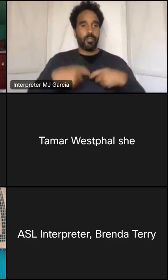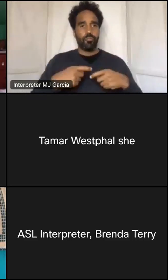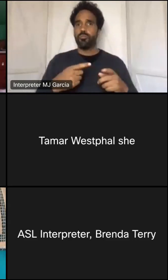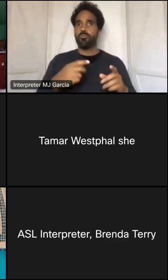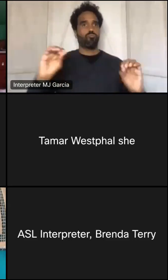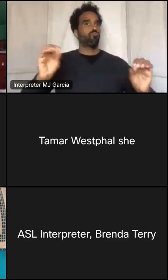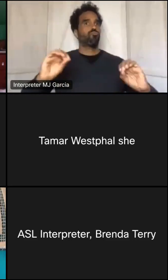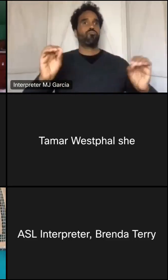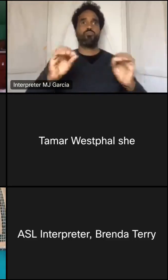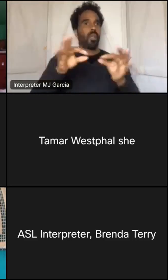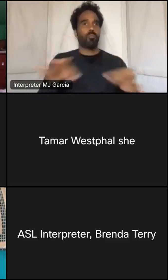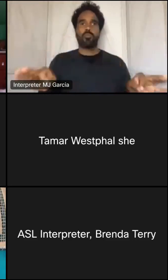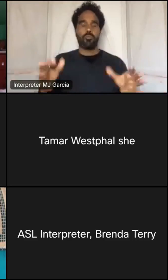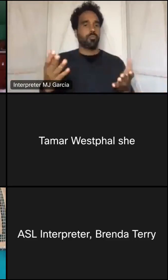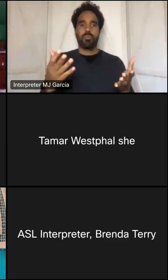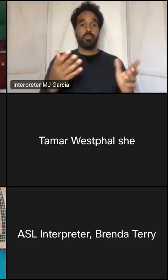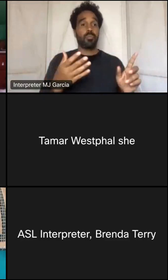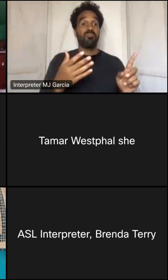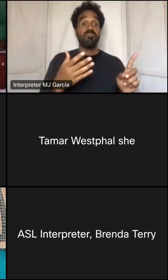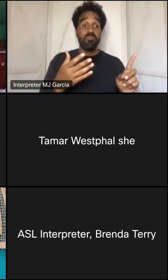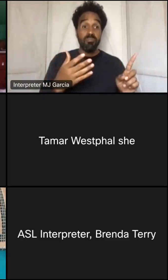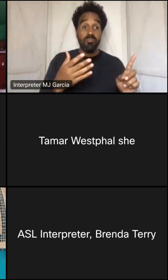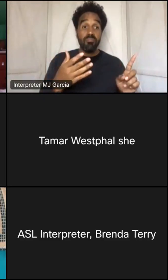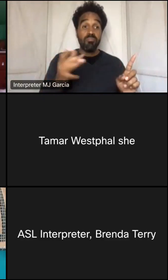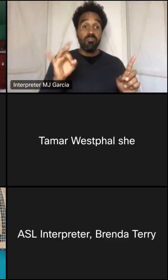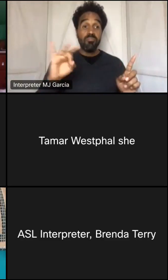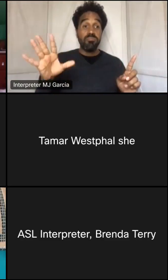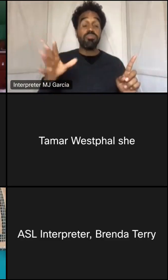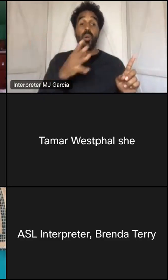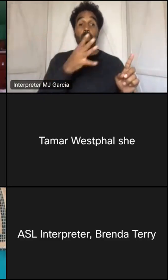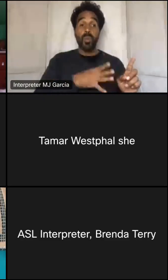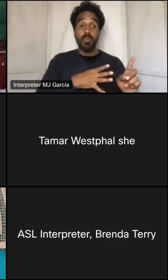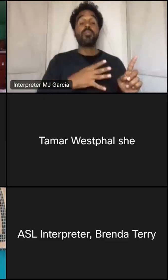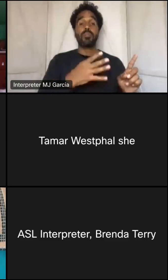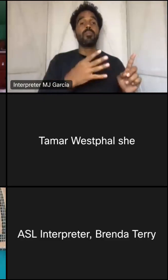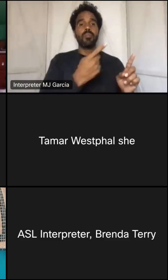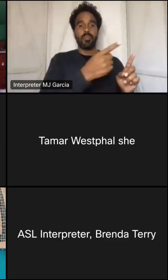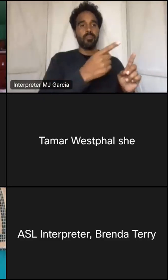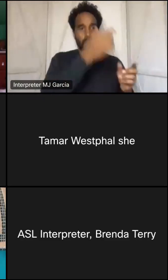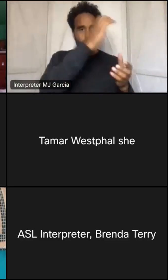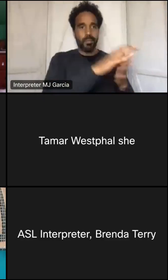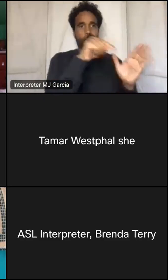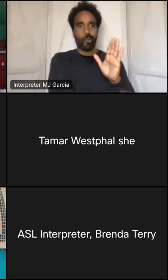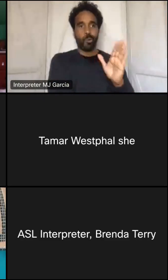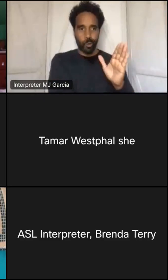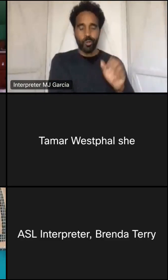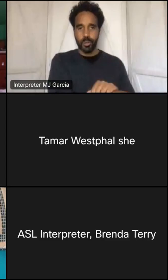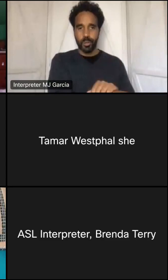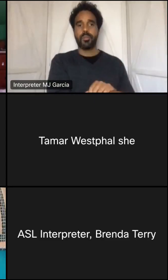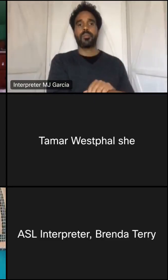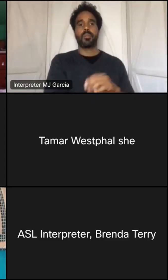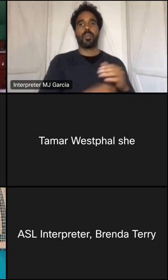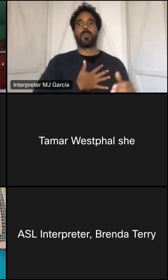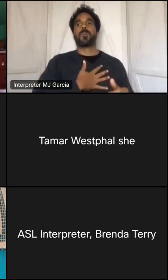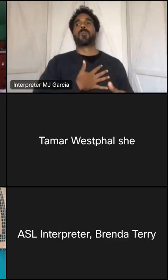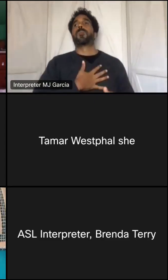this time, the woman was murdered by her spouse. So I think Claudia started looking for funding to create the